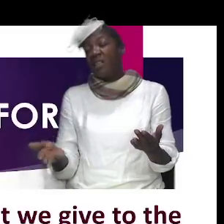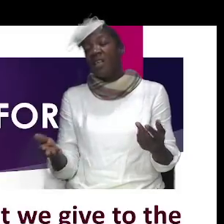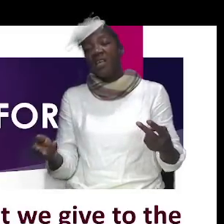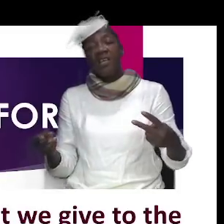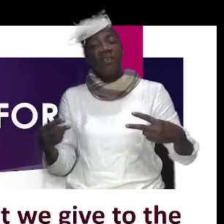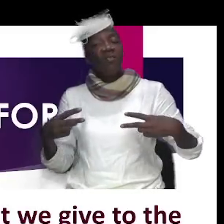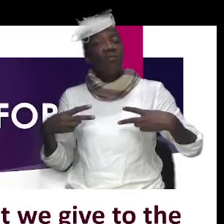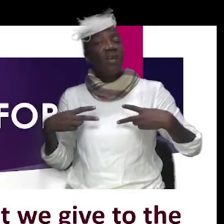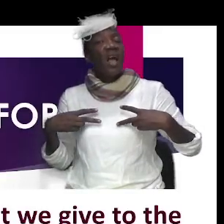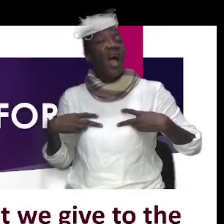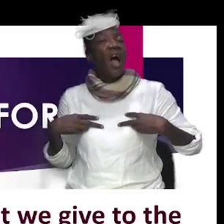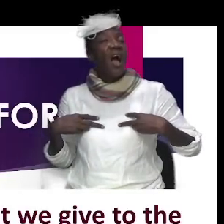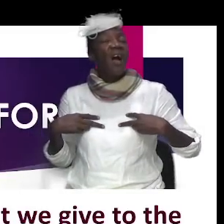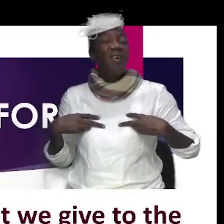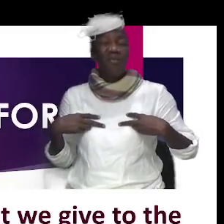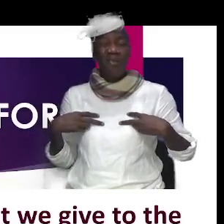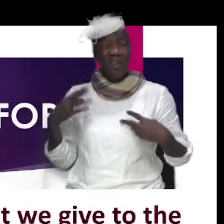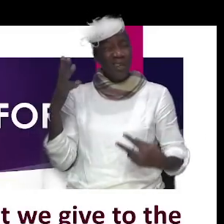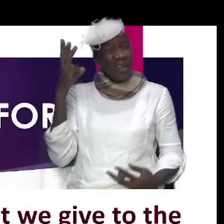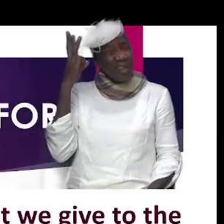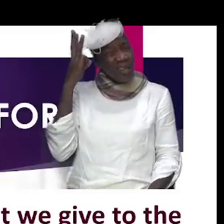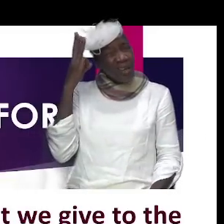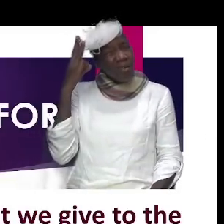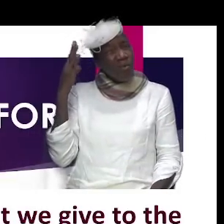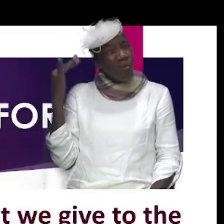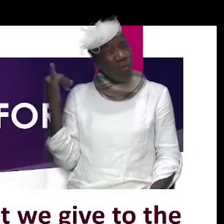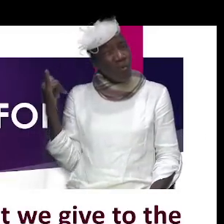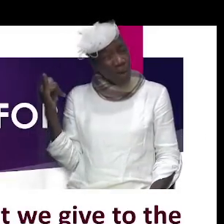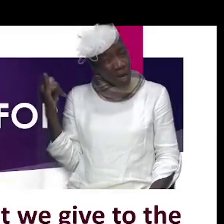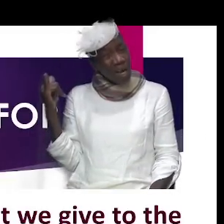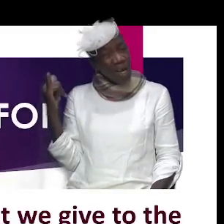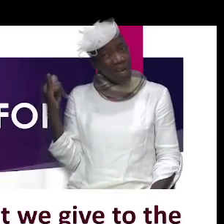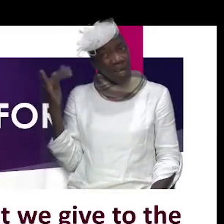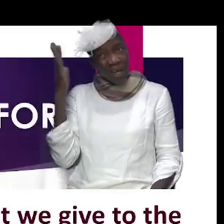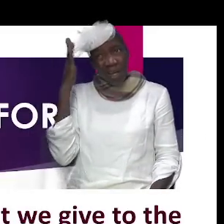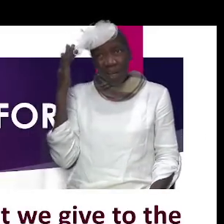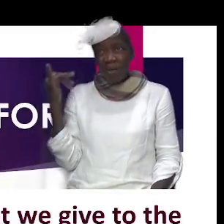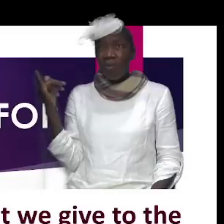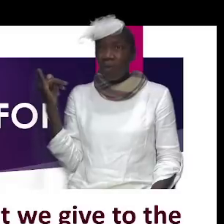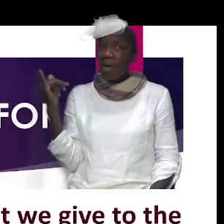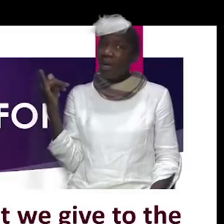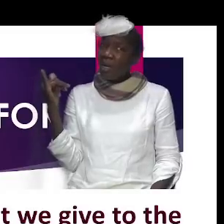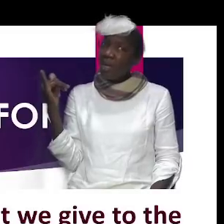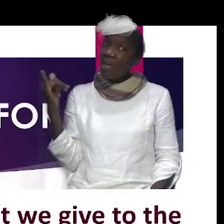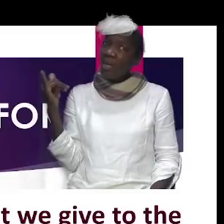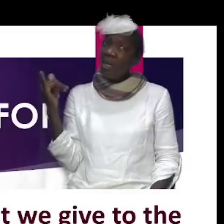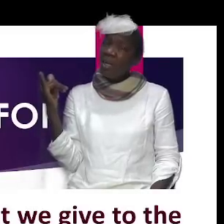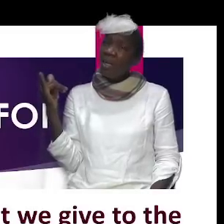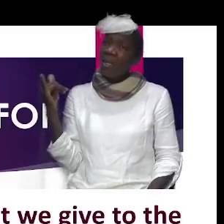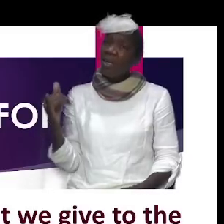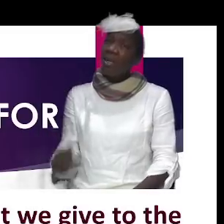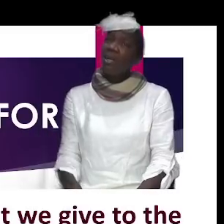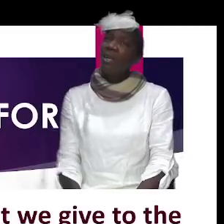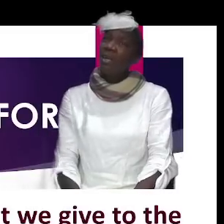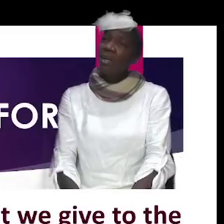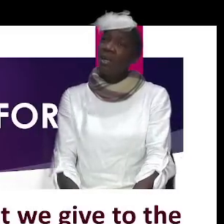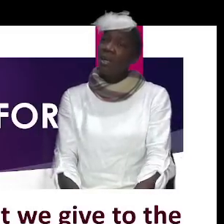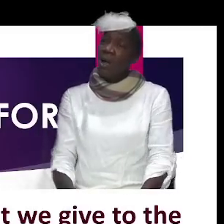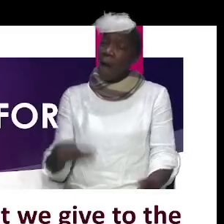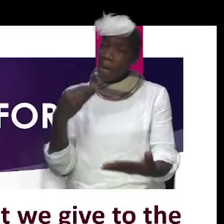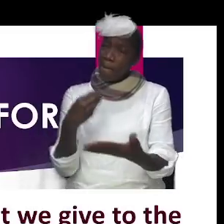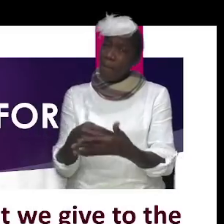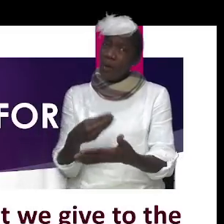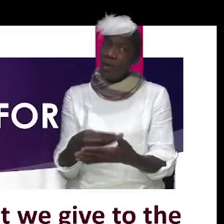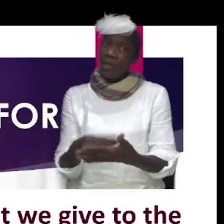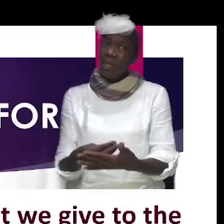have. Why will God be judging us on our assets? Why will God be judging us and money?